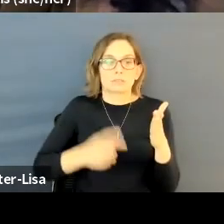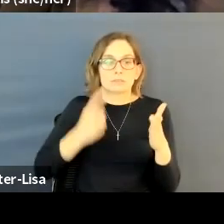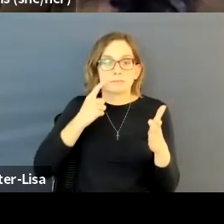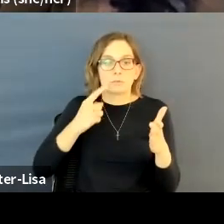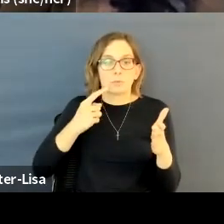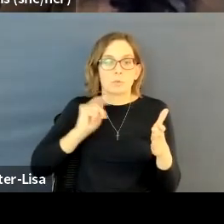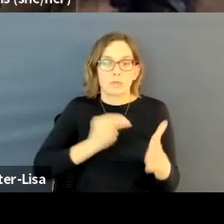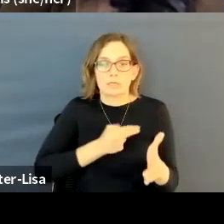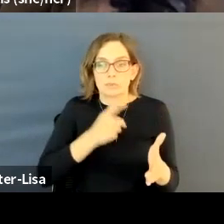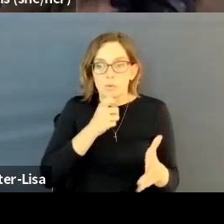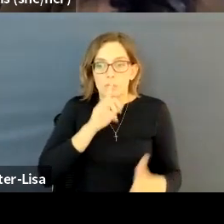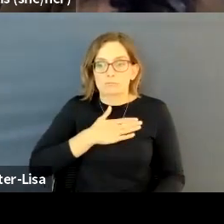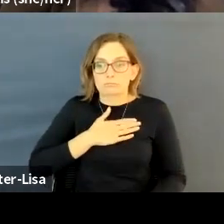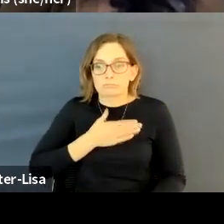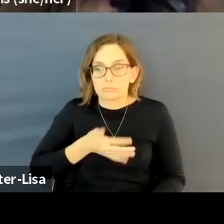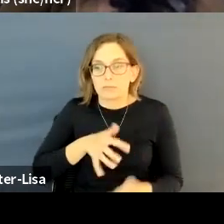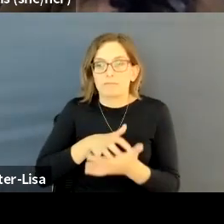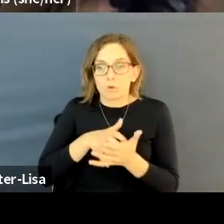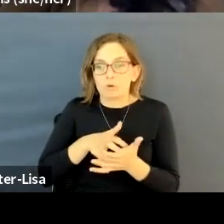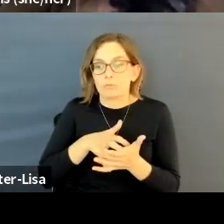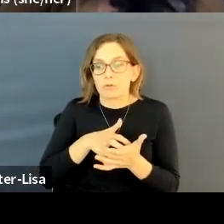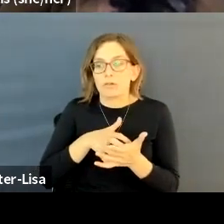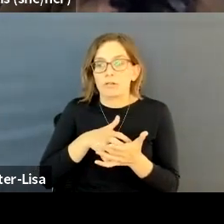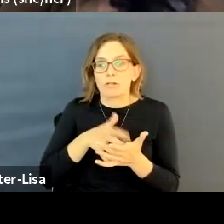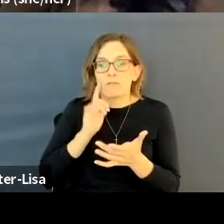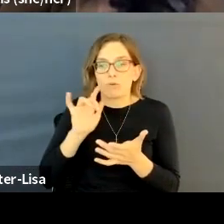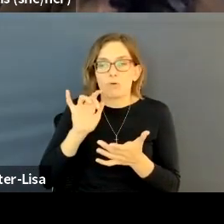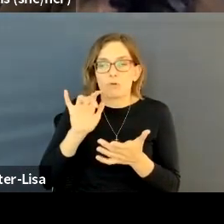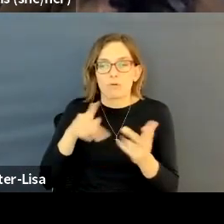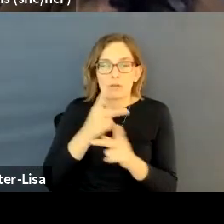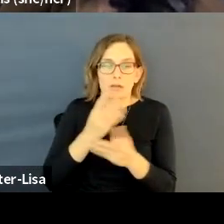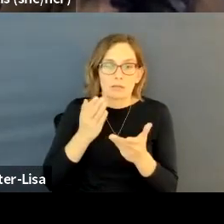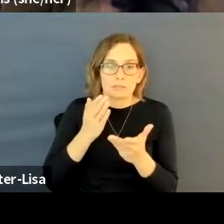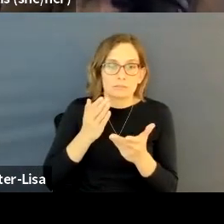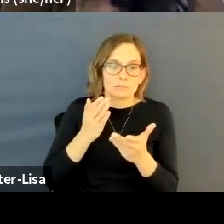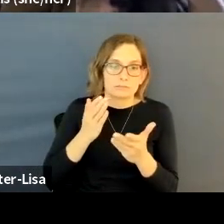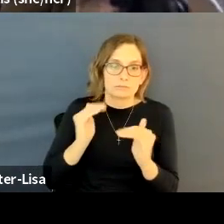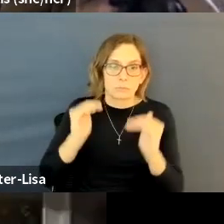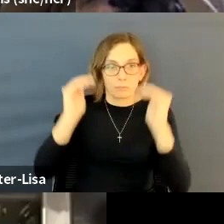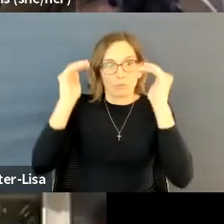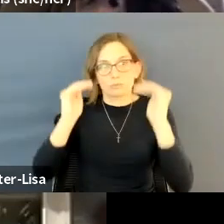know, be vulnerable in terms of promotion and tenure and things like that.